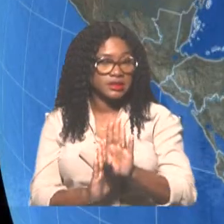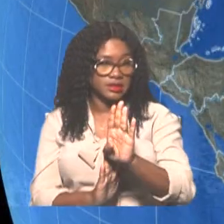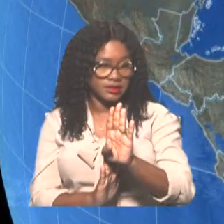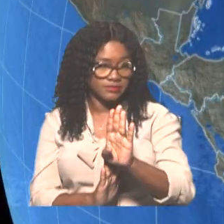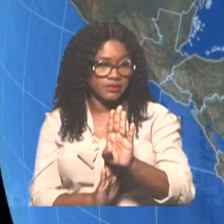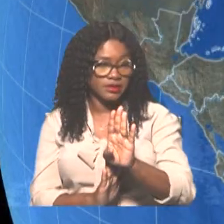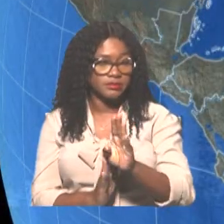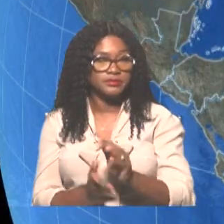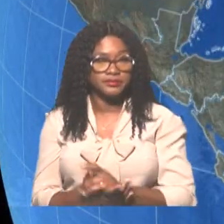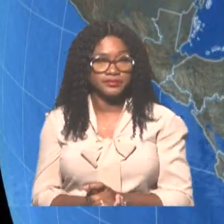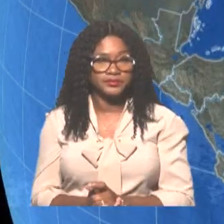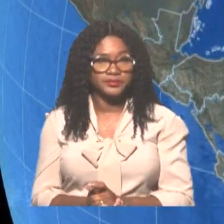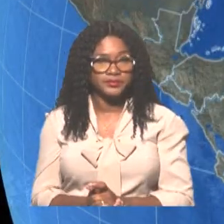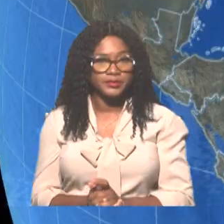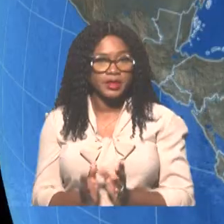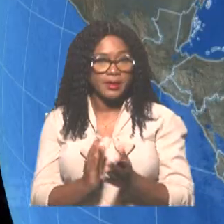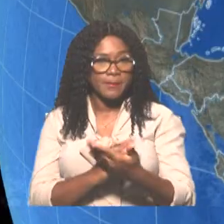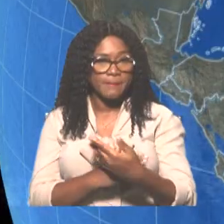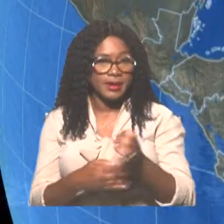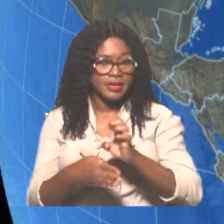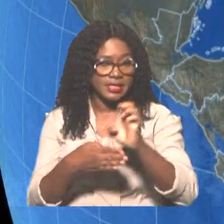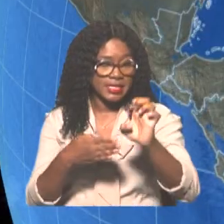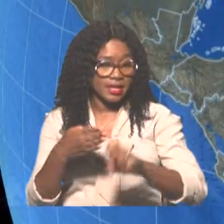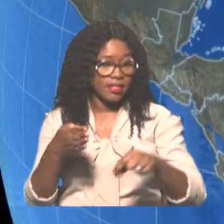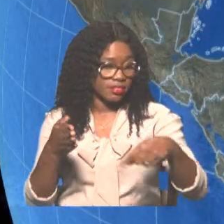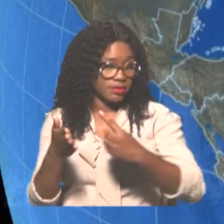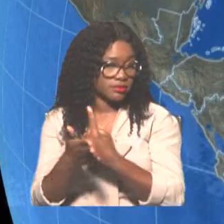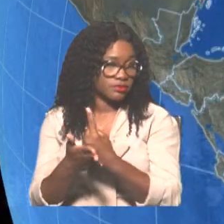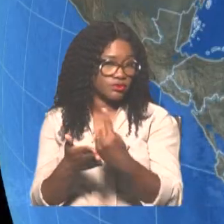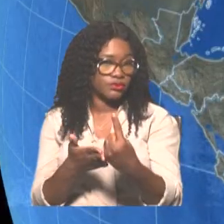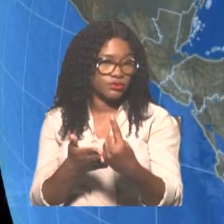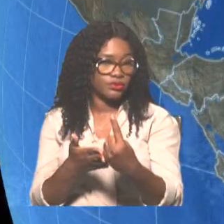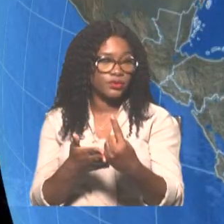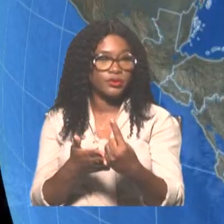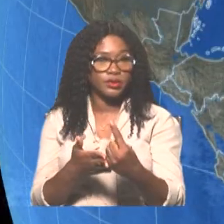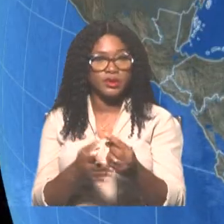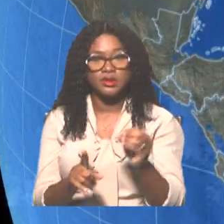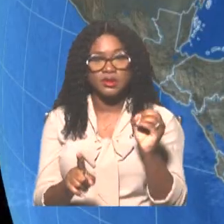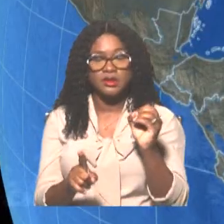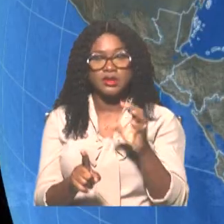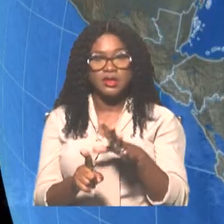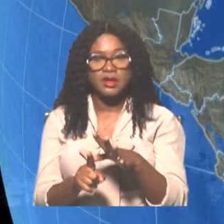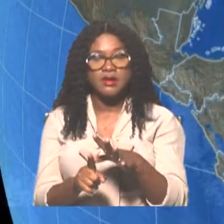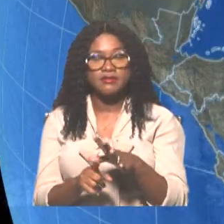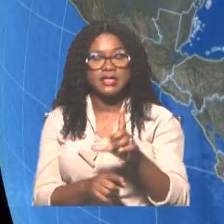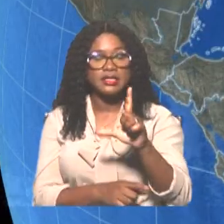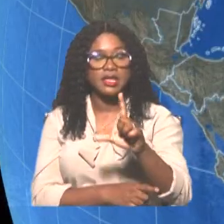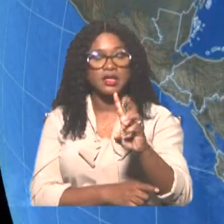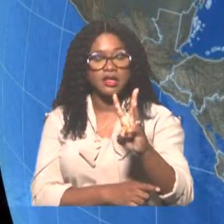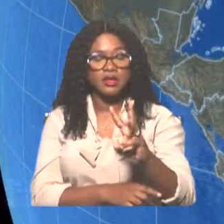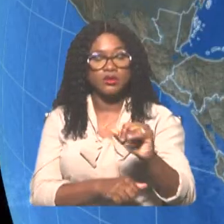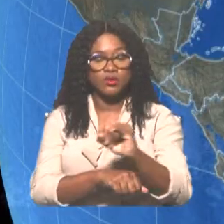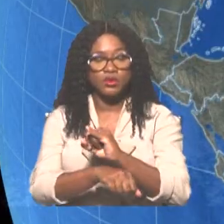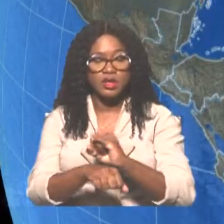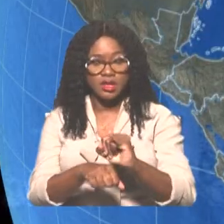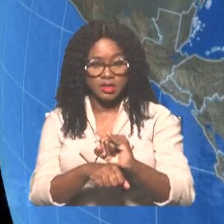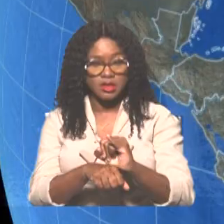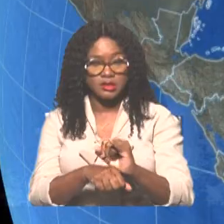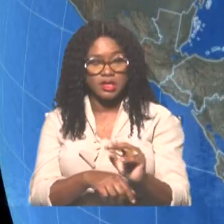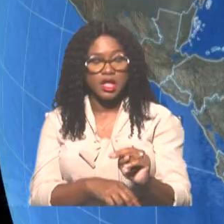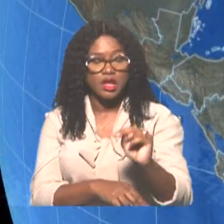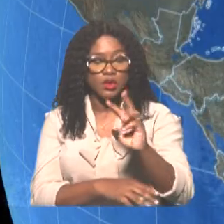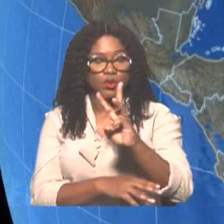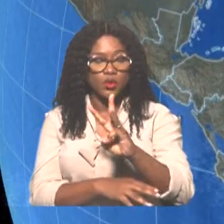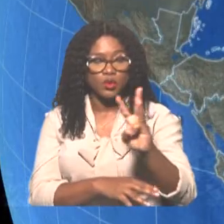tropical depression by the end of this week, potentially affecting the Leeward Islands and northern Windward Islands